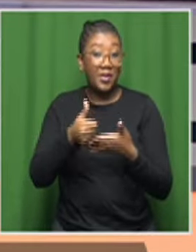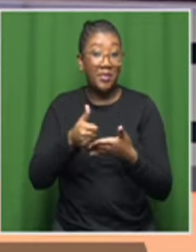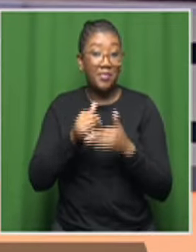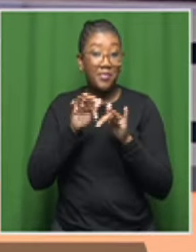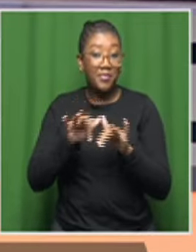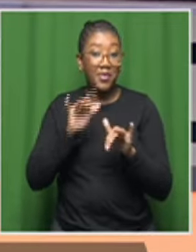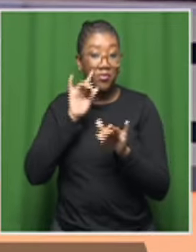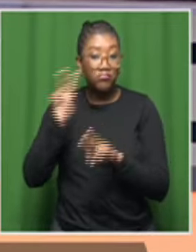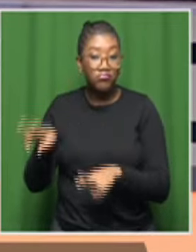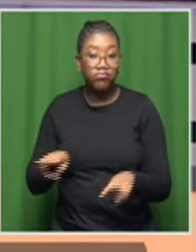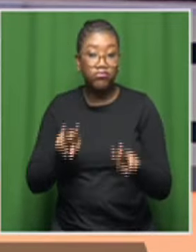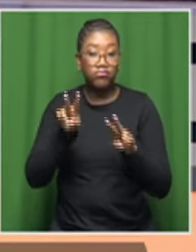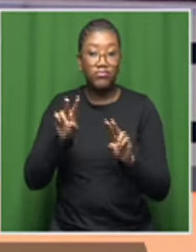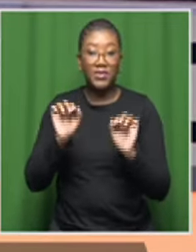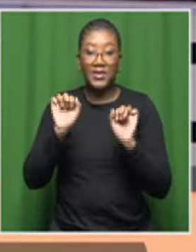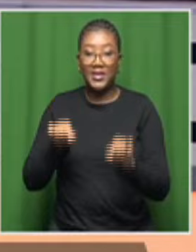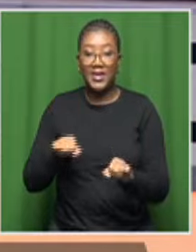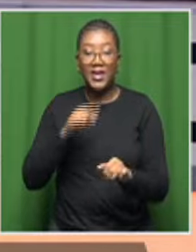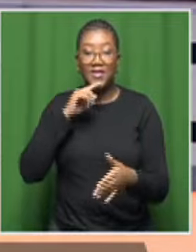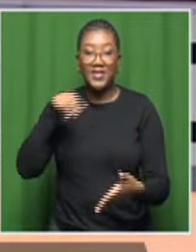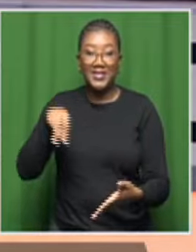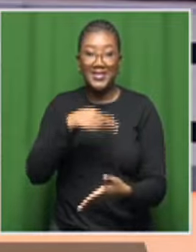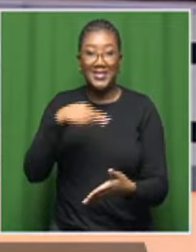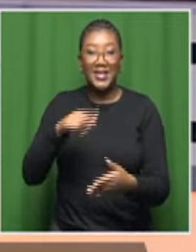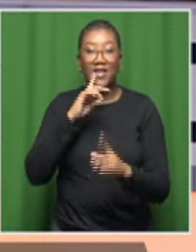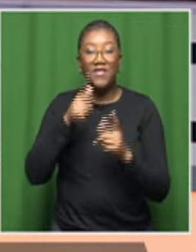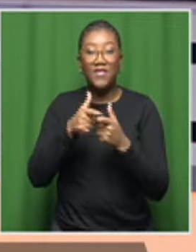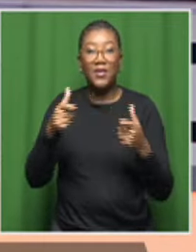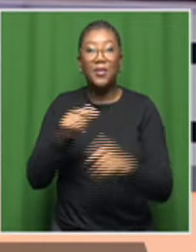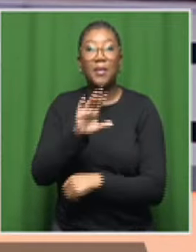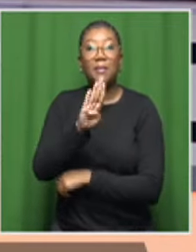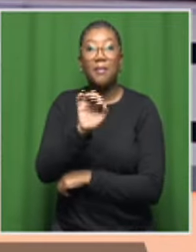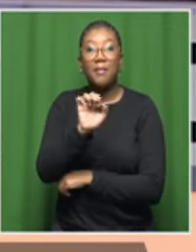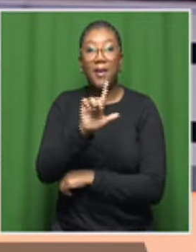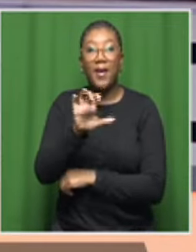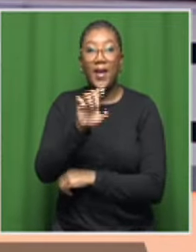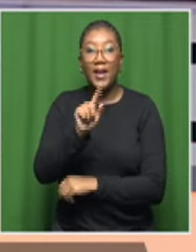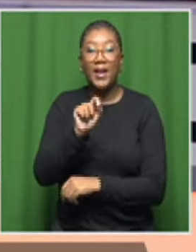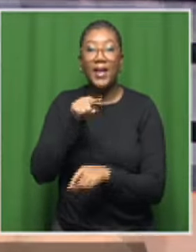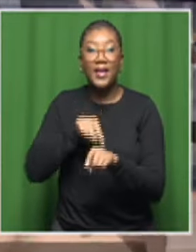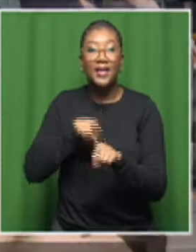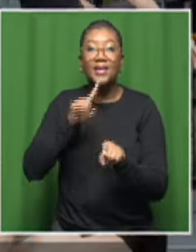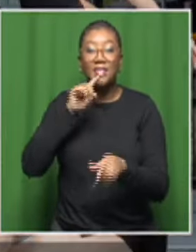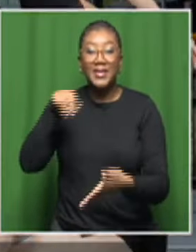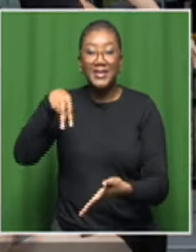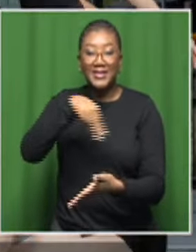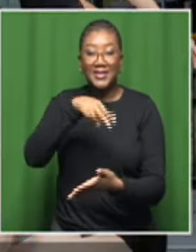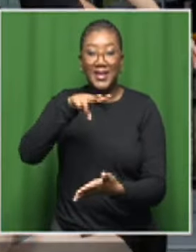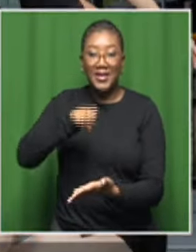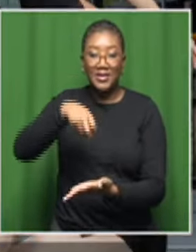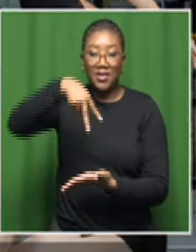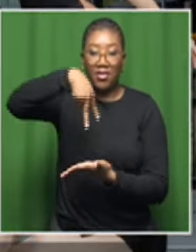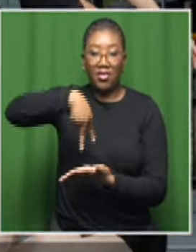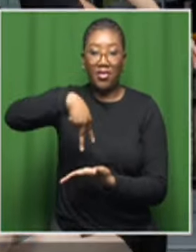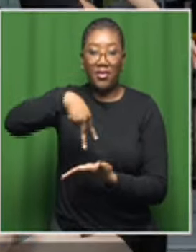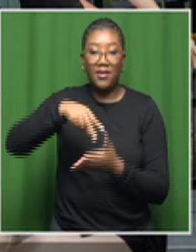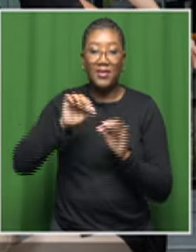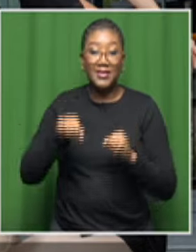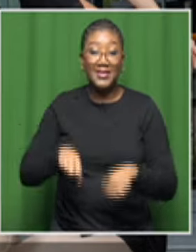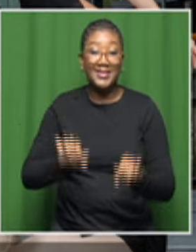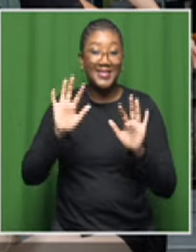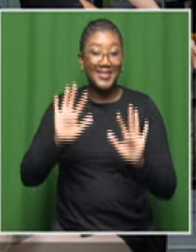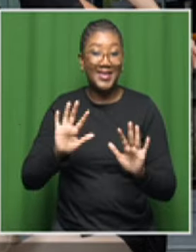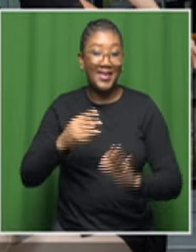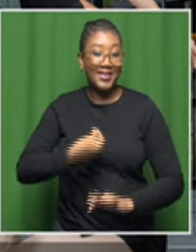eye of those who, of course, dance on South Africa's biggest ballet stages. And so this month, all eyes are on the stage at Roodepoort Theatre, where 10 young hopefuls